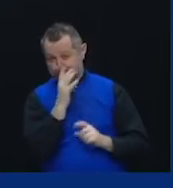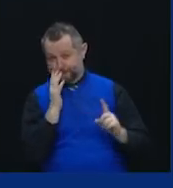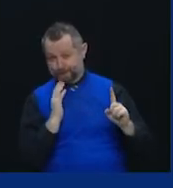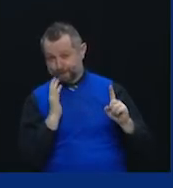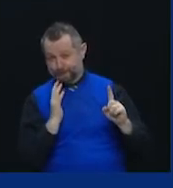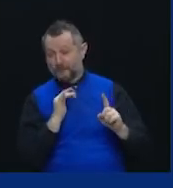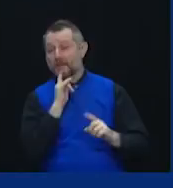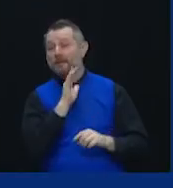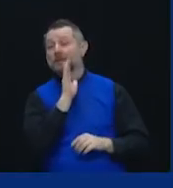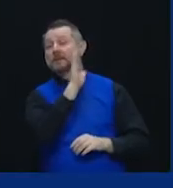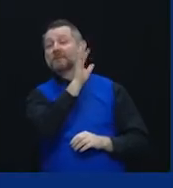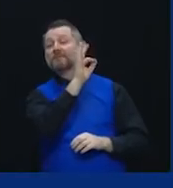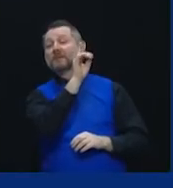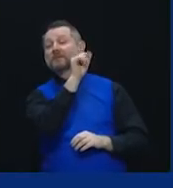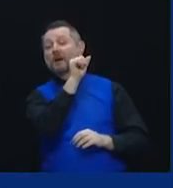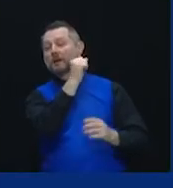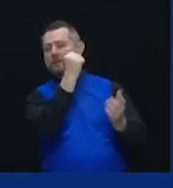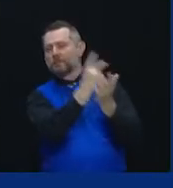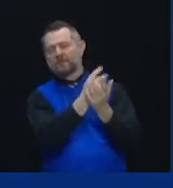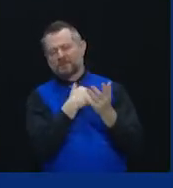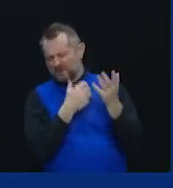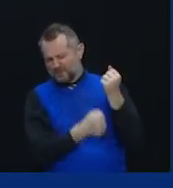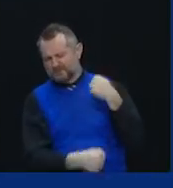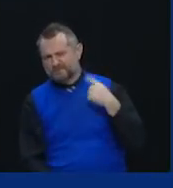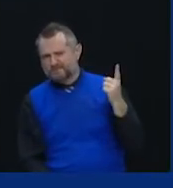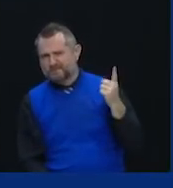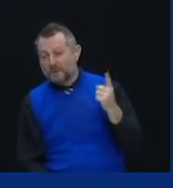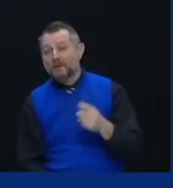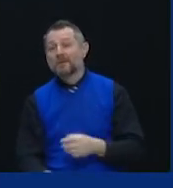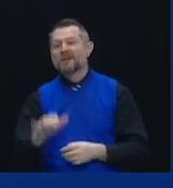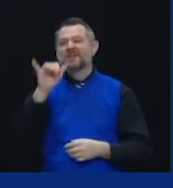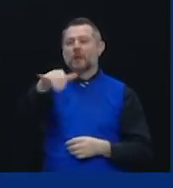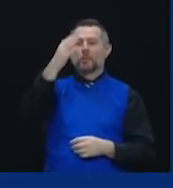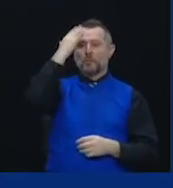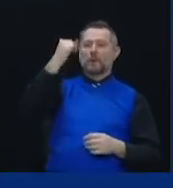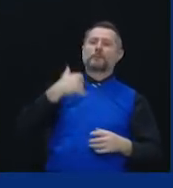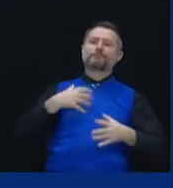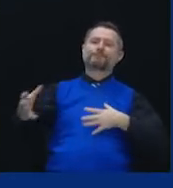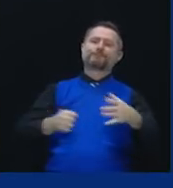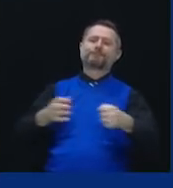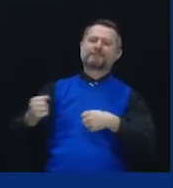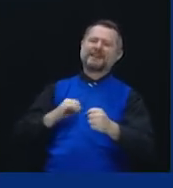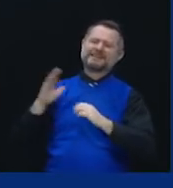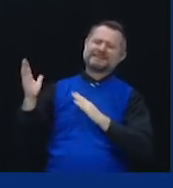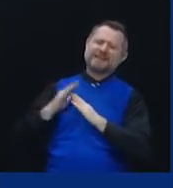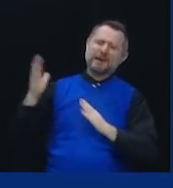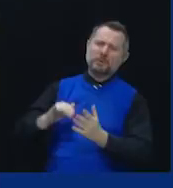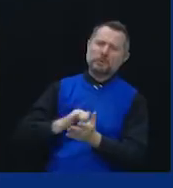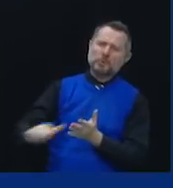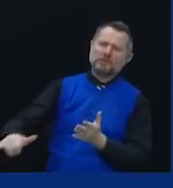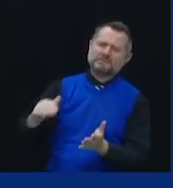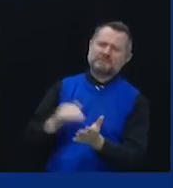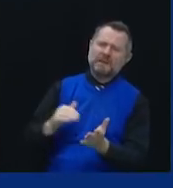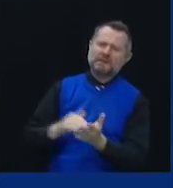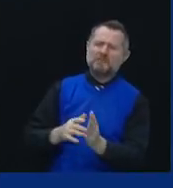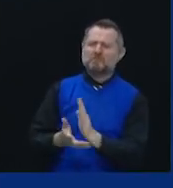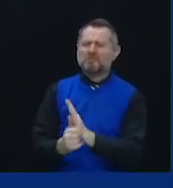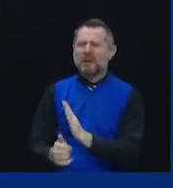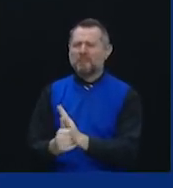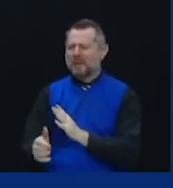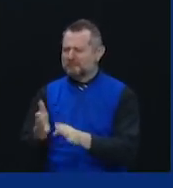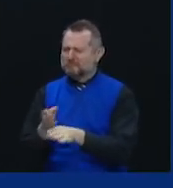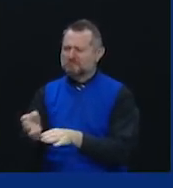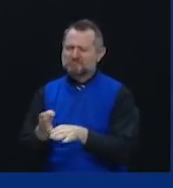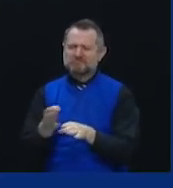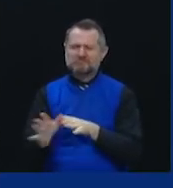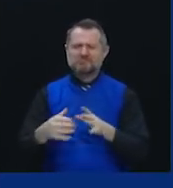verification. That's why we got the best New York State doctors and professionals to verify